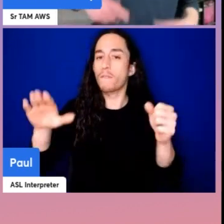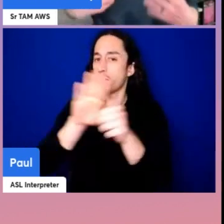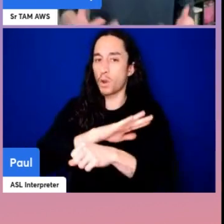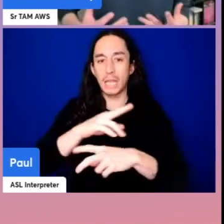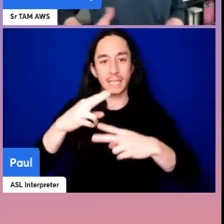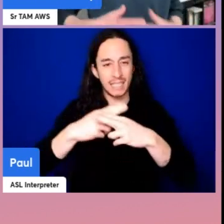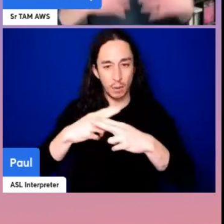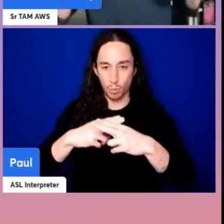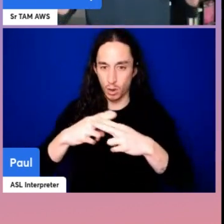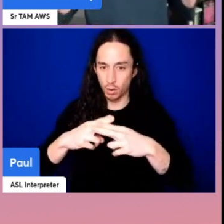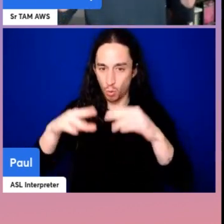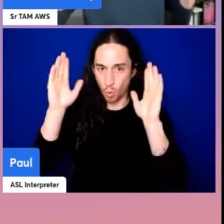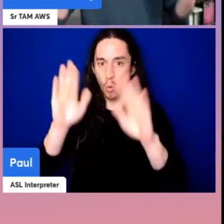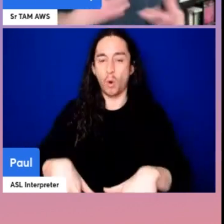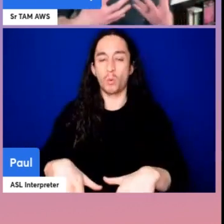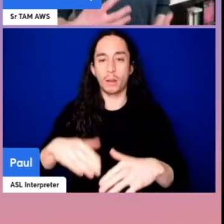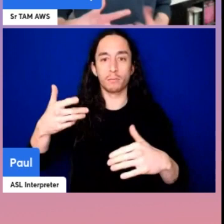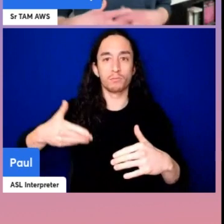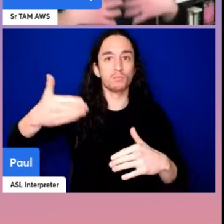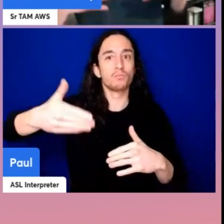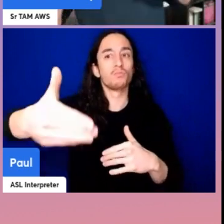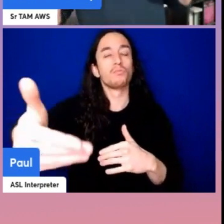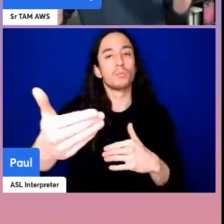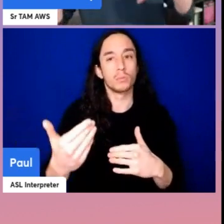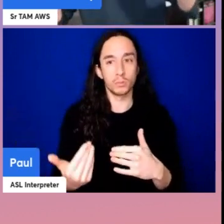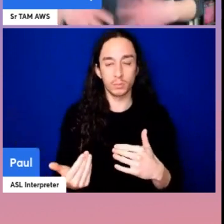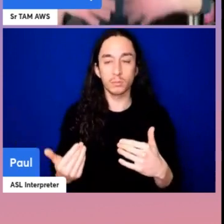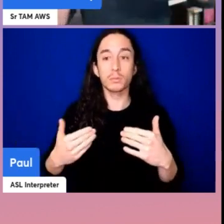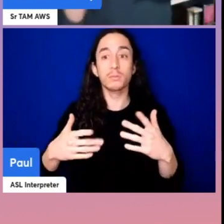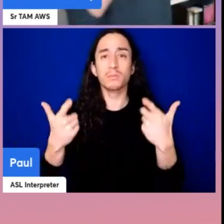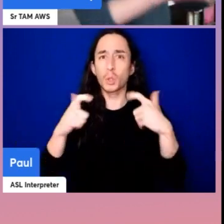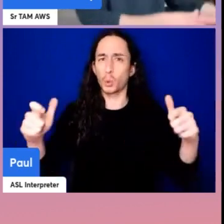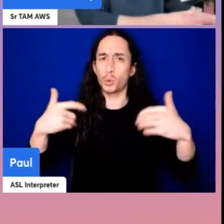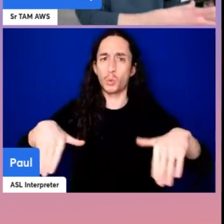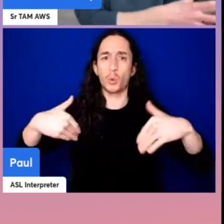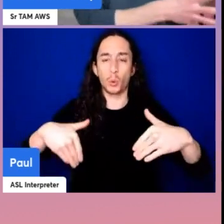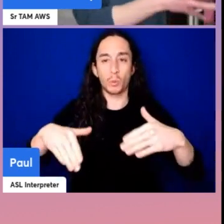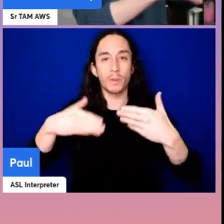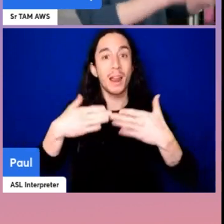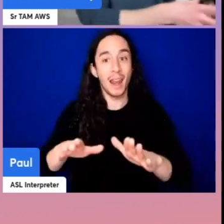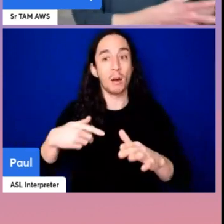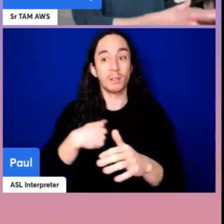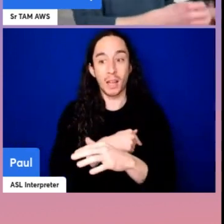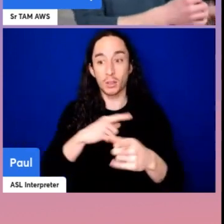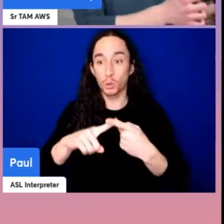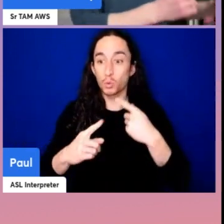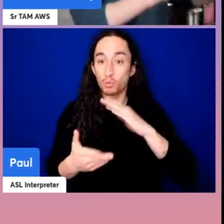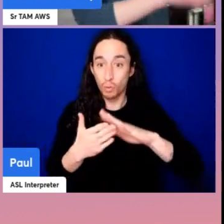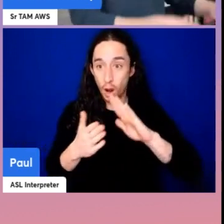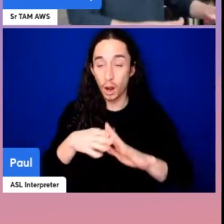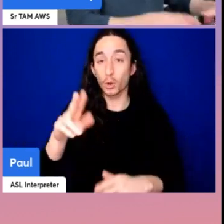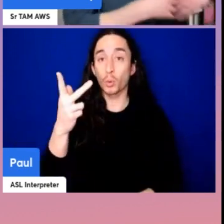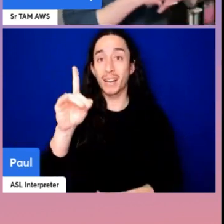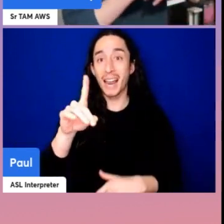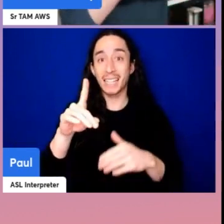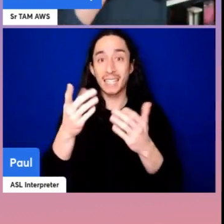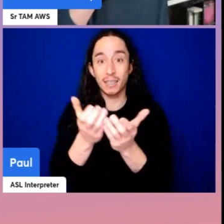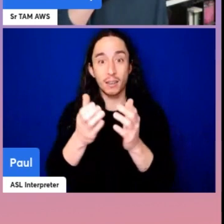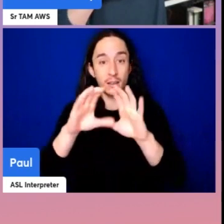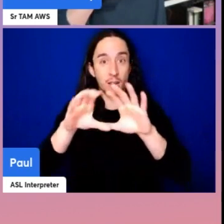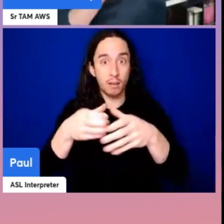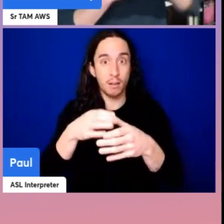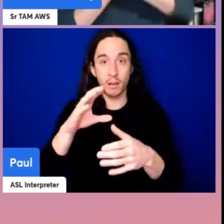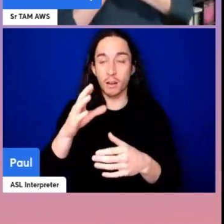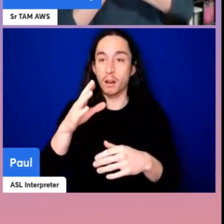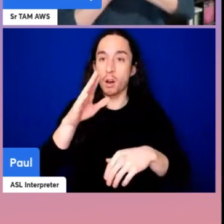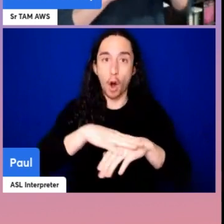in a fully ephemeral manner. And this is huge because it allows us to run Kubernetes clusters on-prem, at